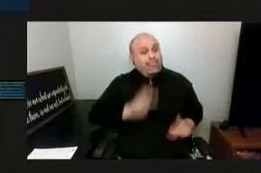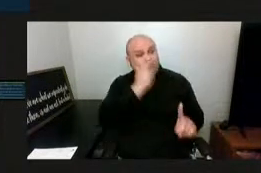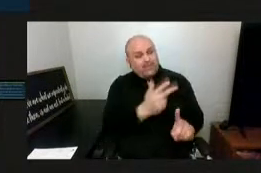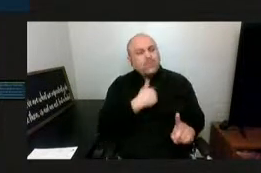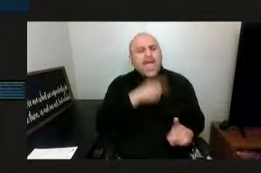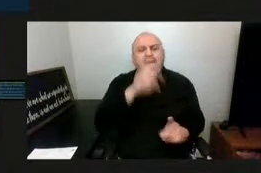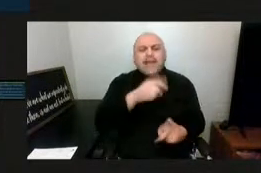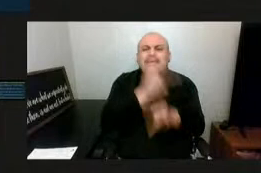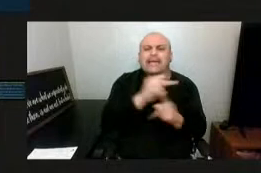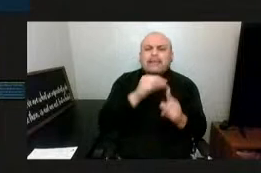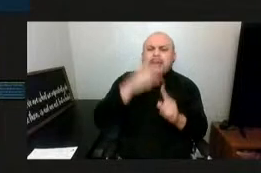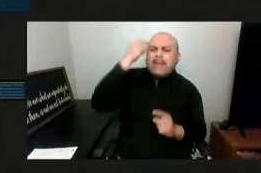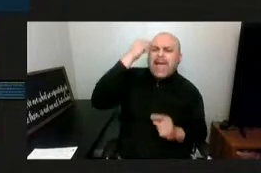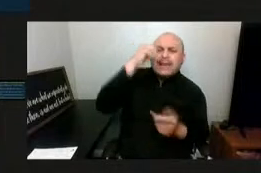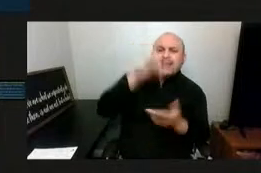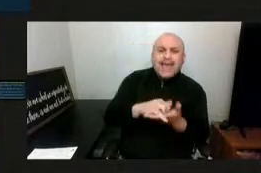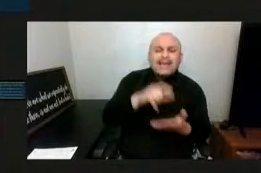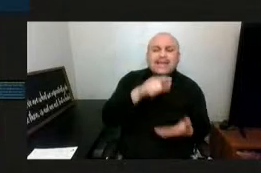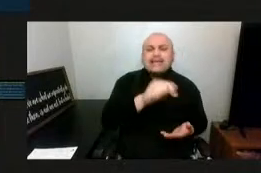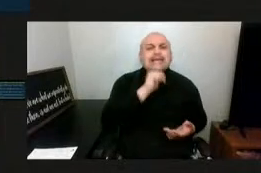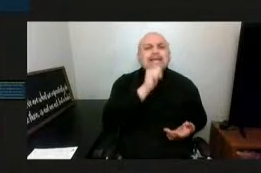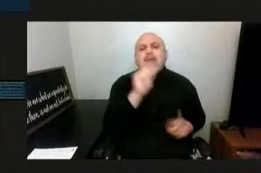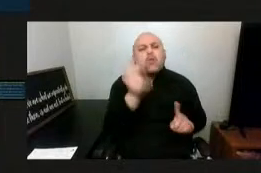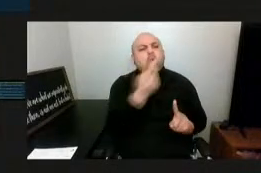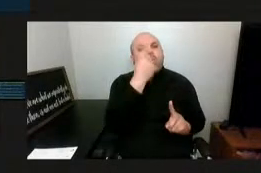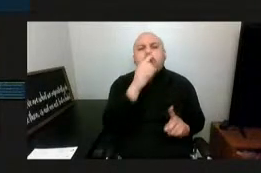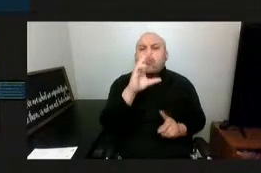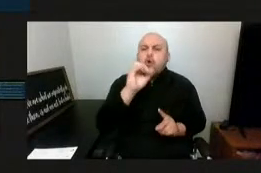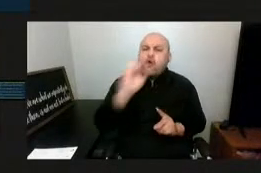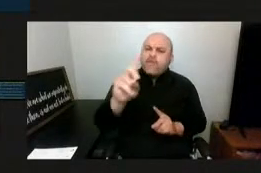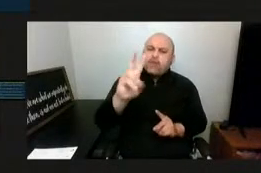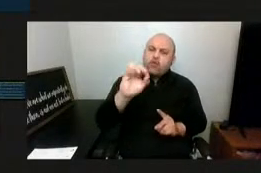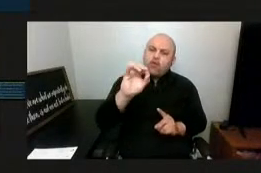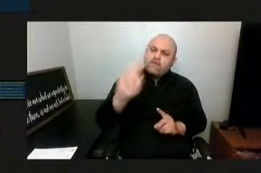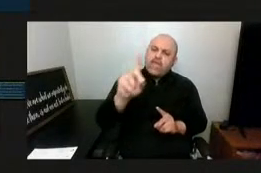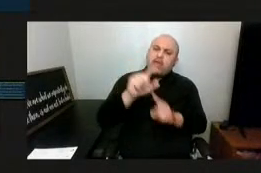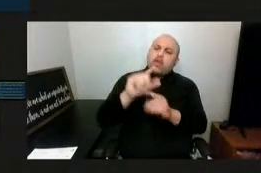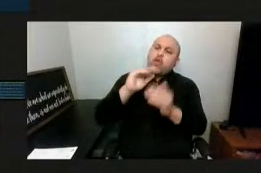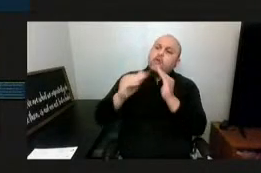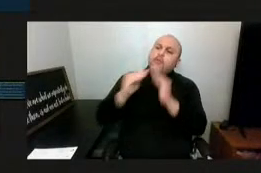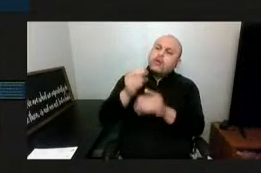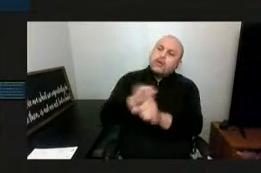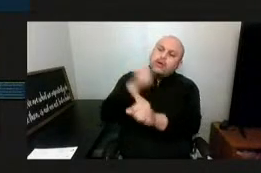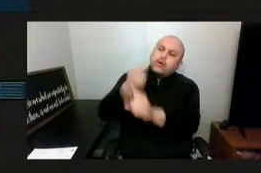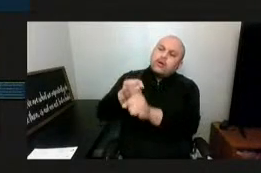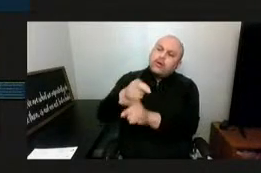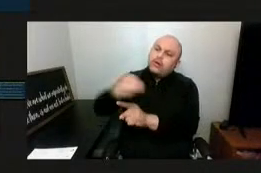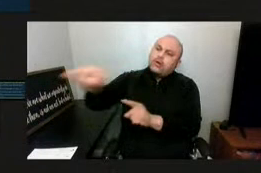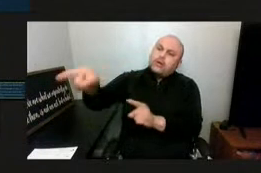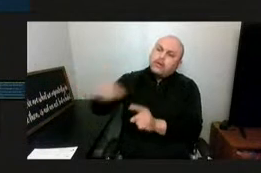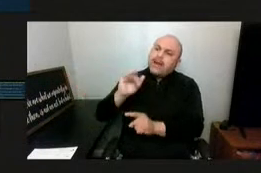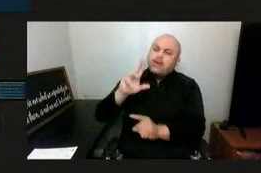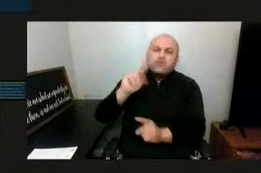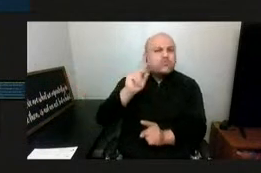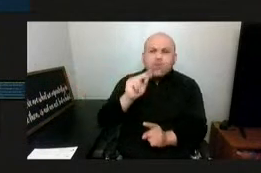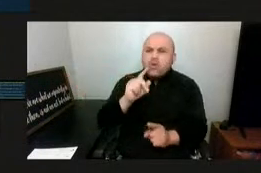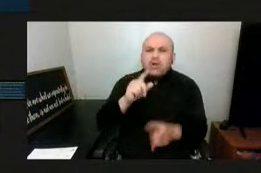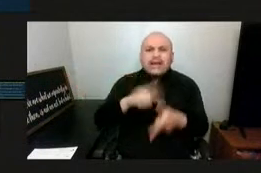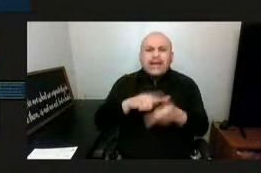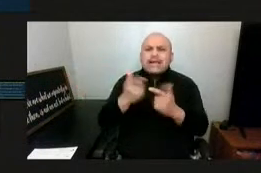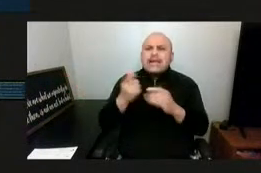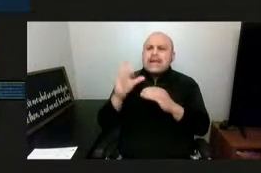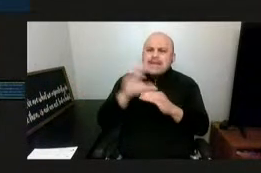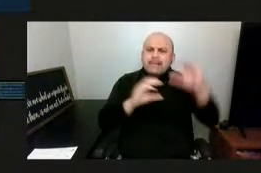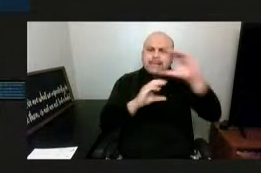mind is that it is not just COVID that communities of color are affected by. It is the compounding challenges that